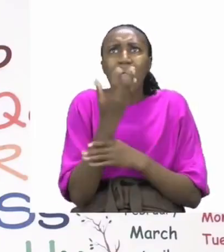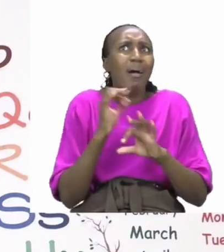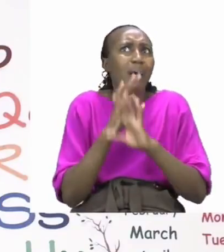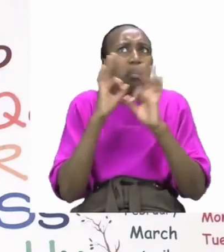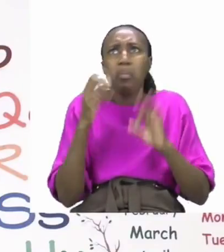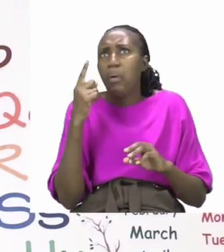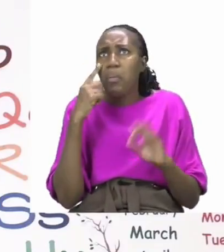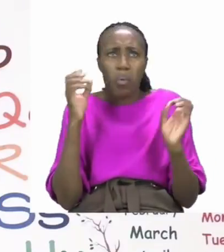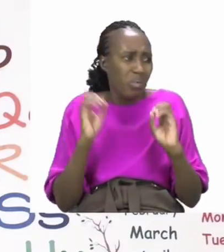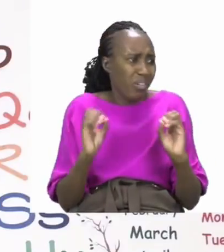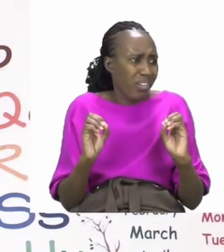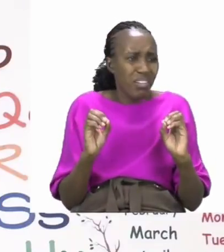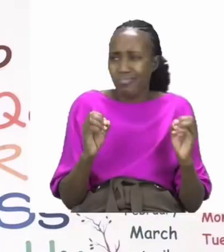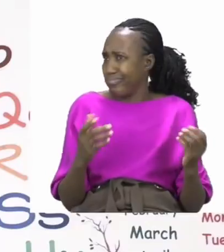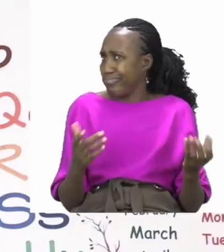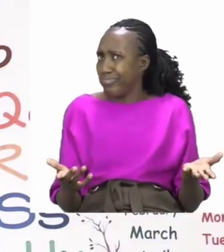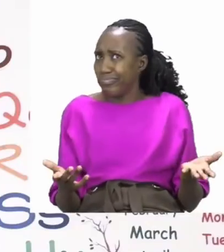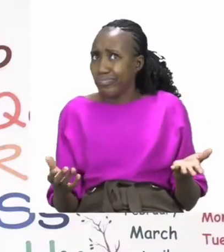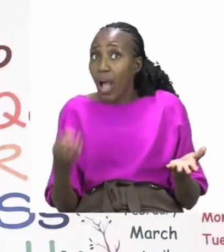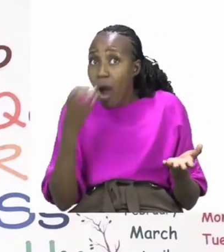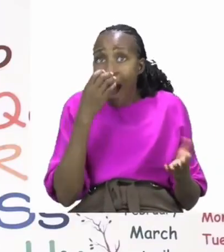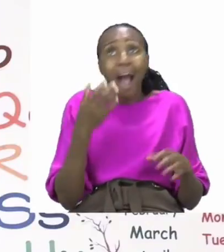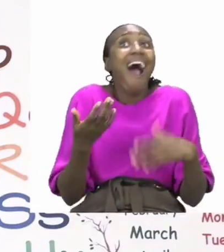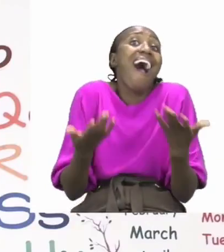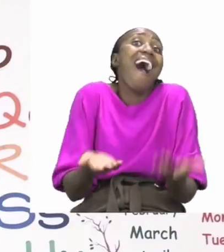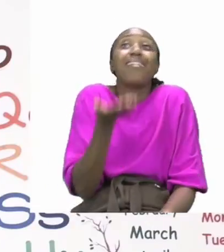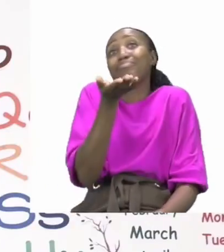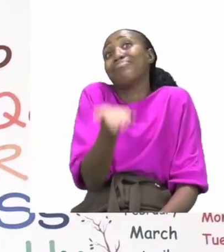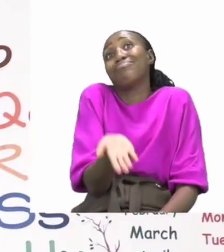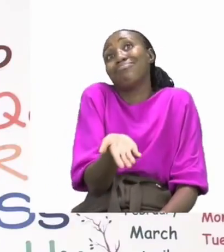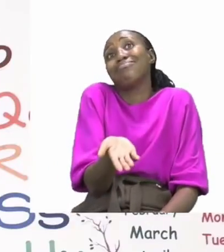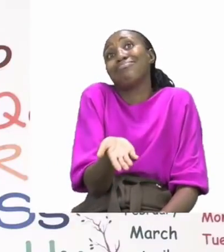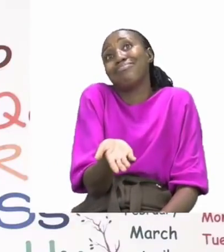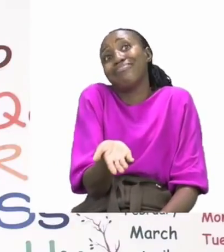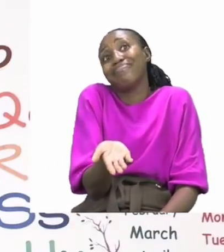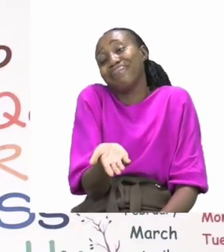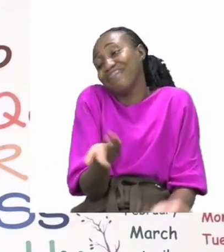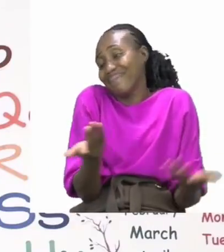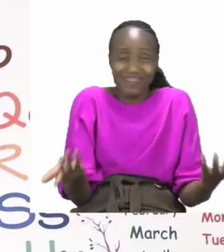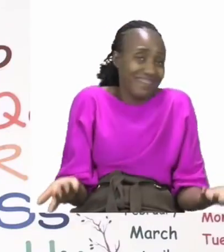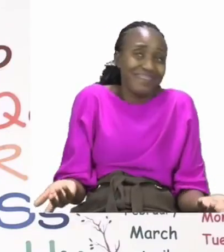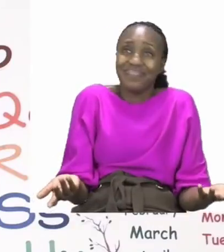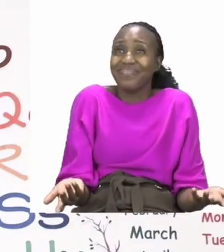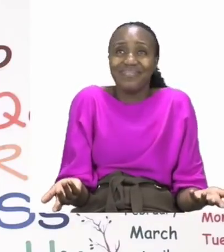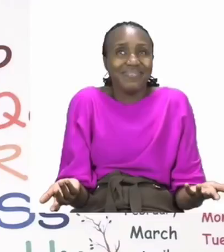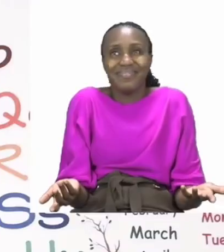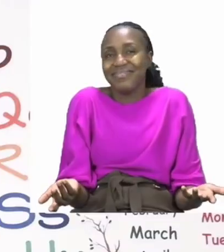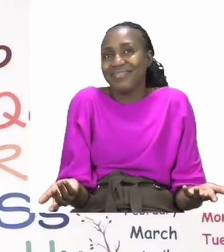seen him come in. Zacky, are you here? Oh! There you are,